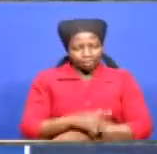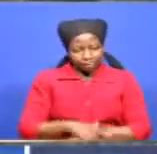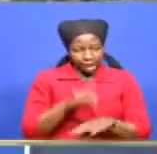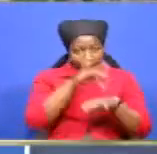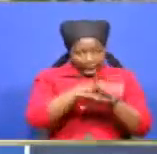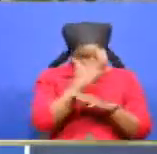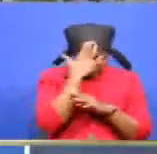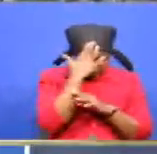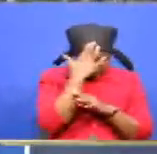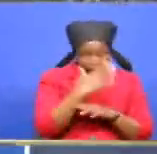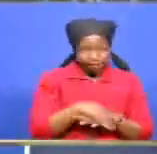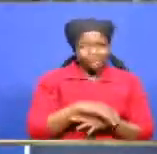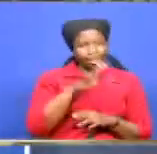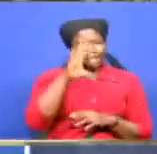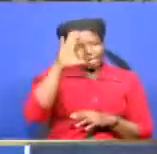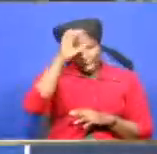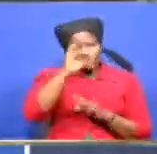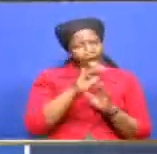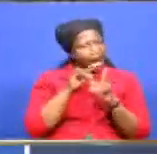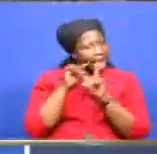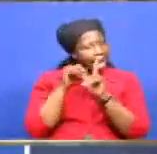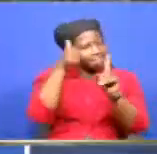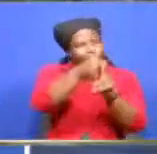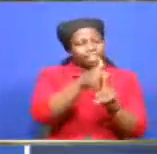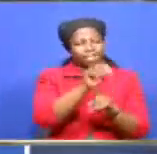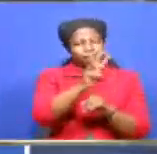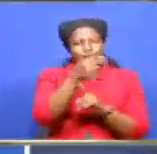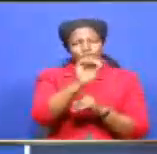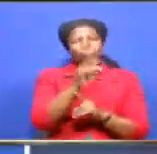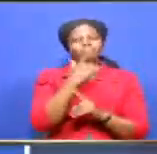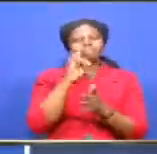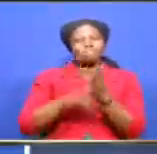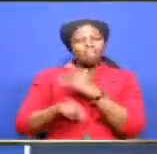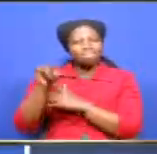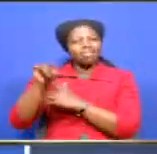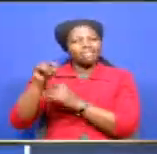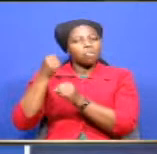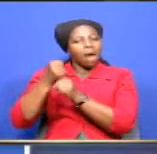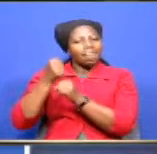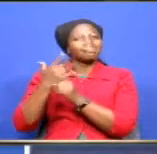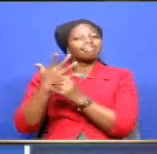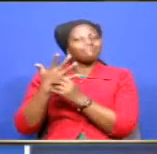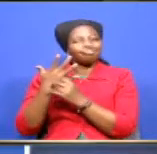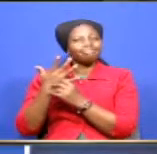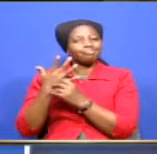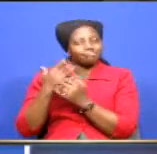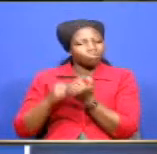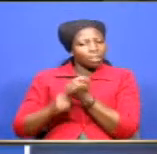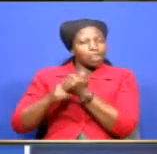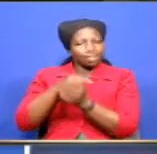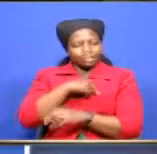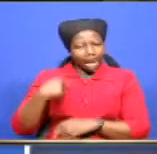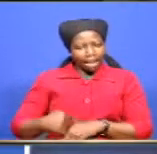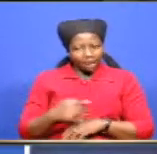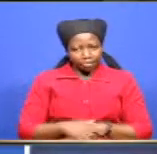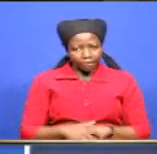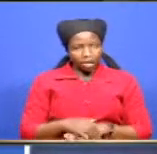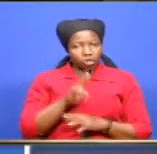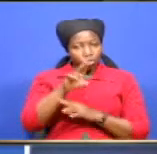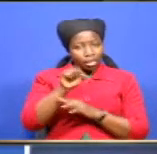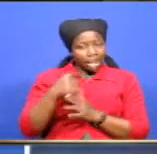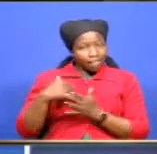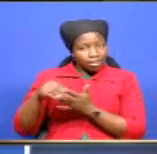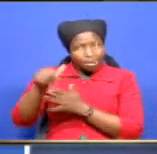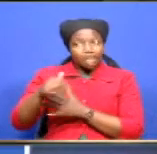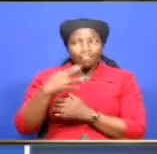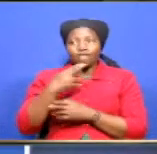Trump attacked the WHO, calling it a puppet of China. And the United States pays them $450 million a year.